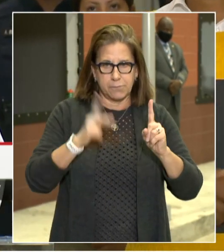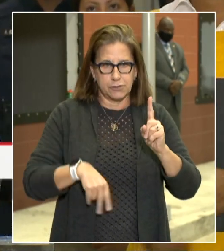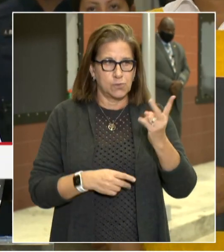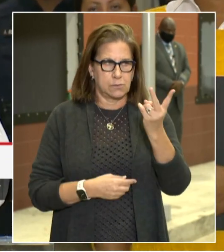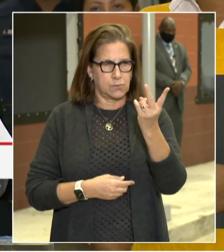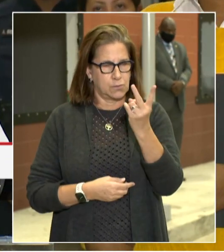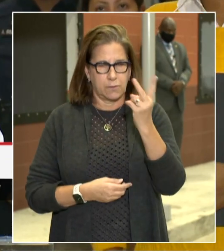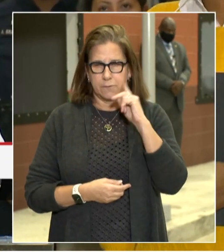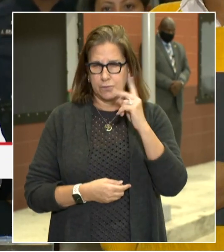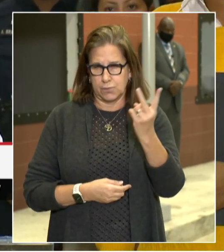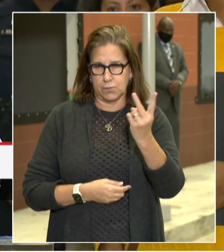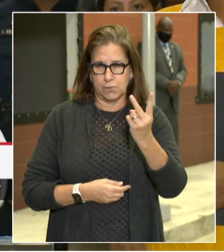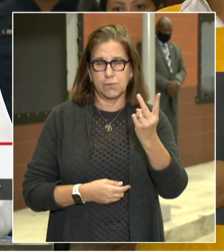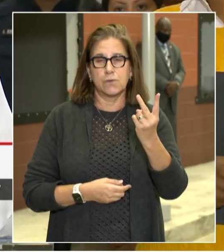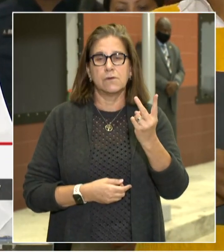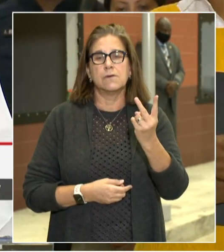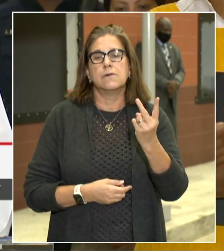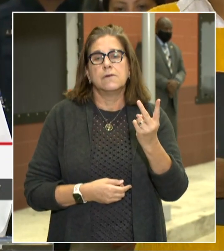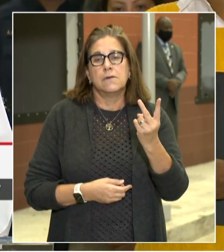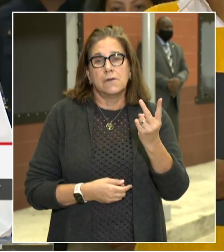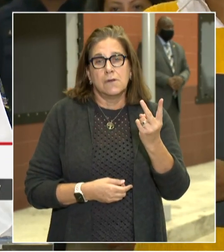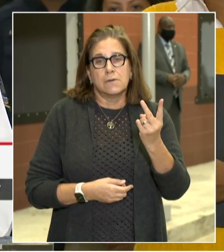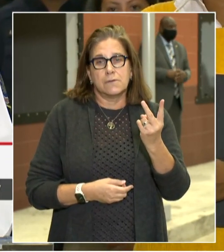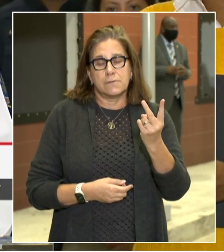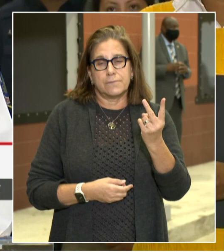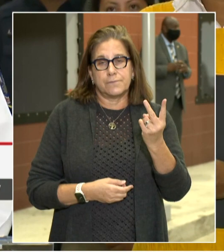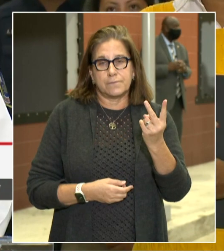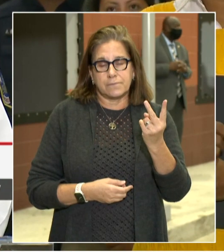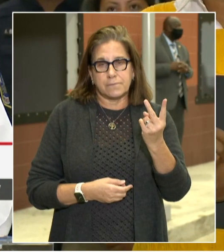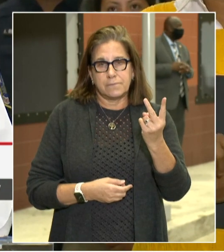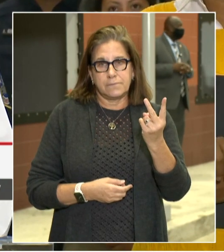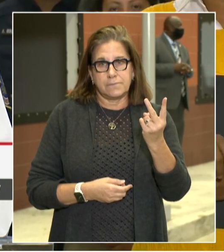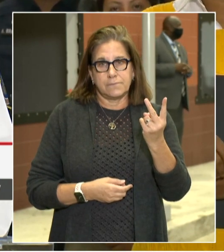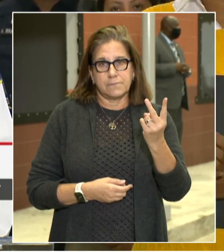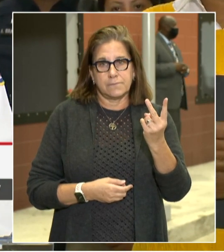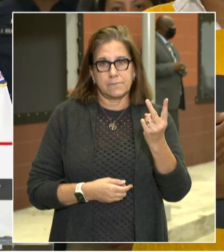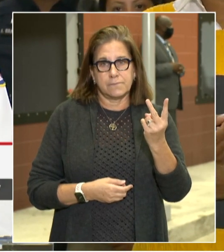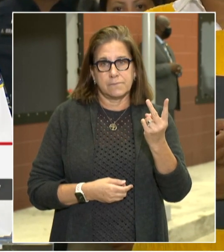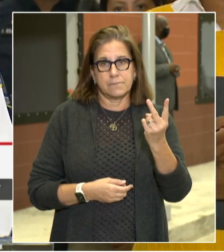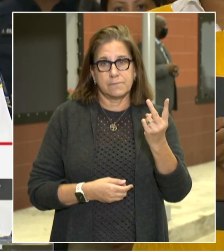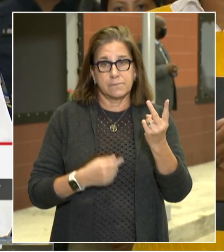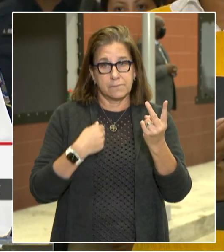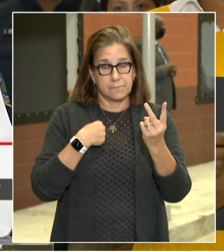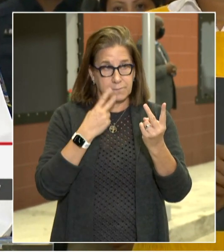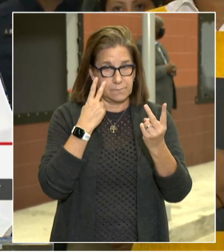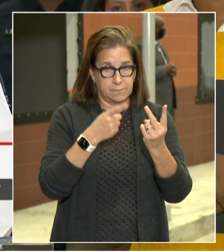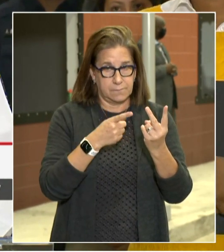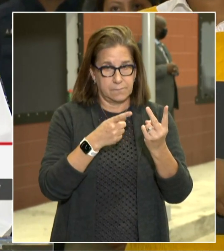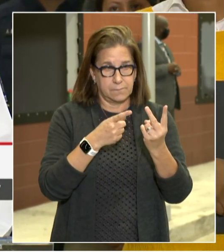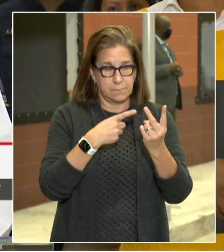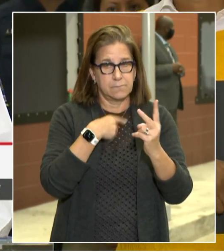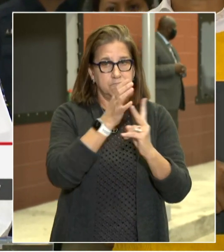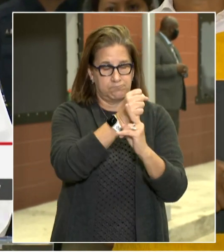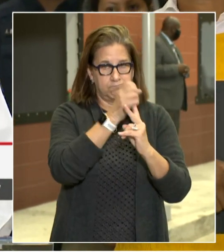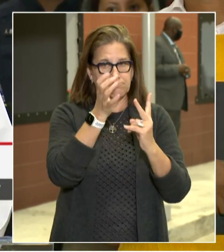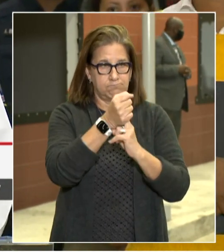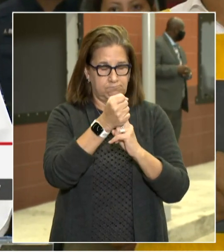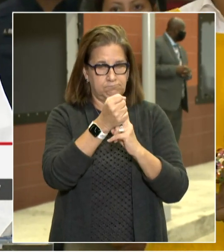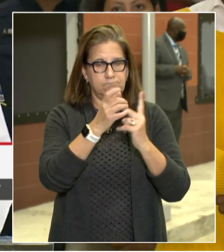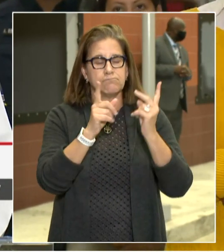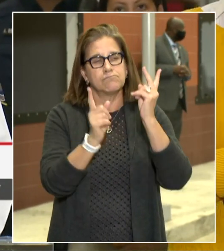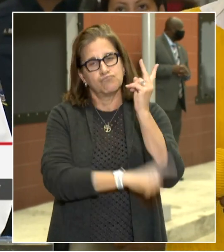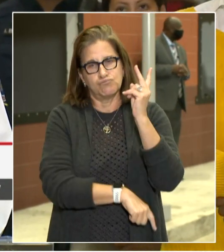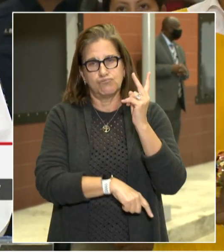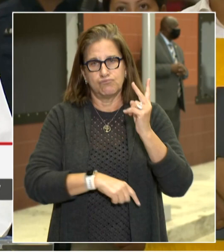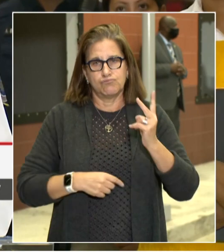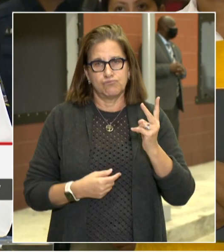we get closer to who the actual individuals are, I'm sure, as I've stated many times before, just like with the triple shooting that we just closed